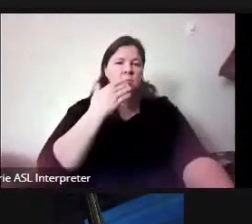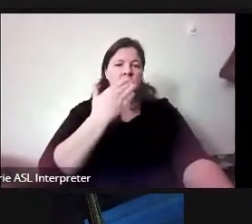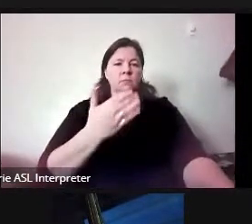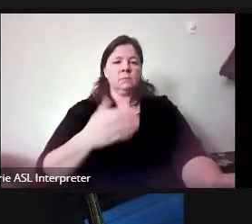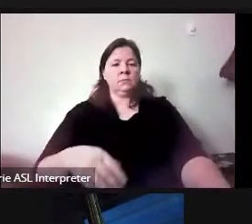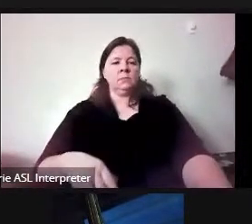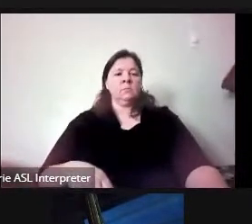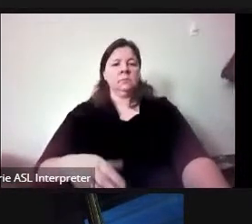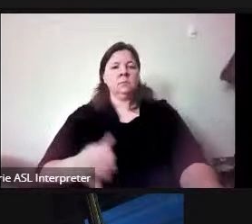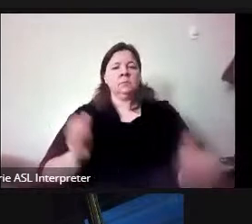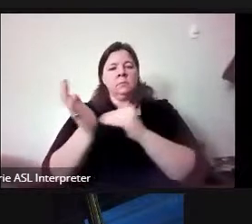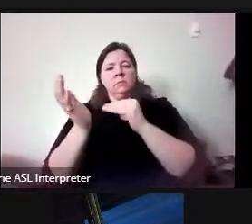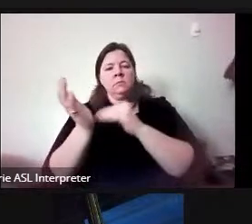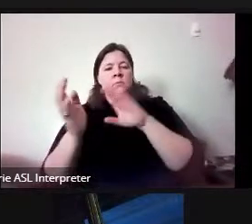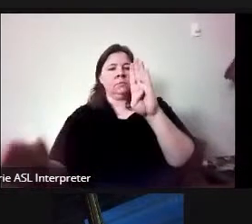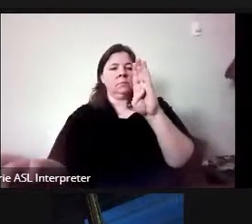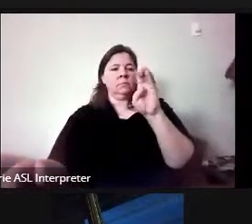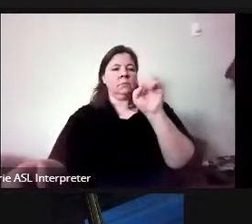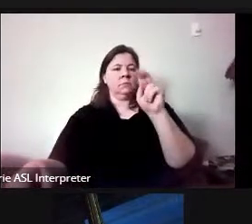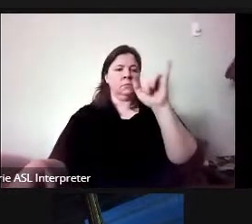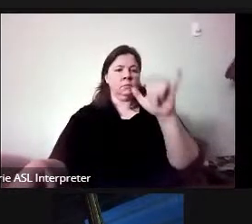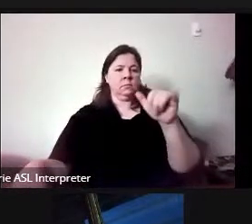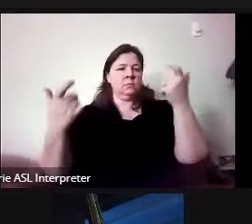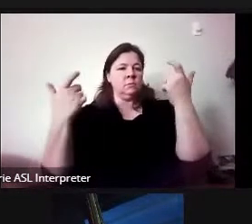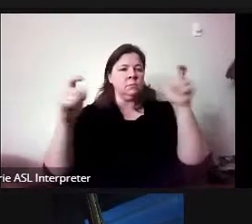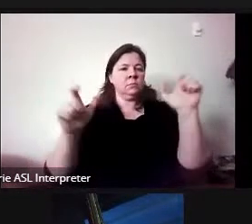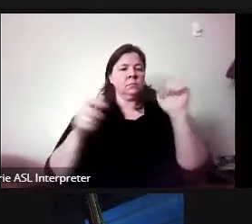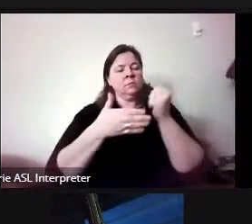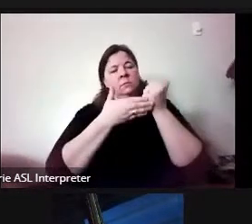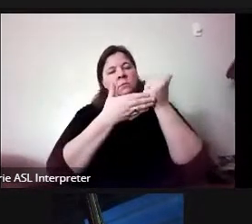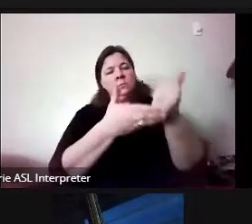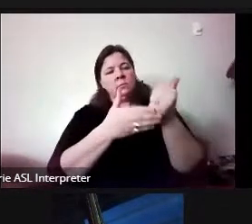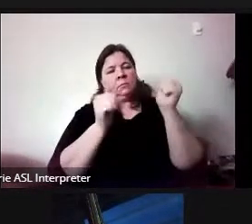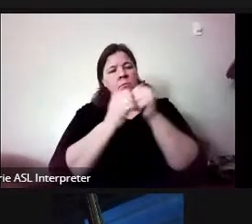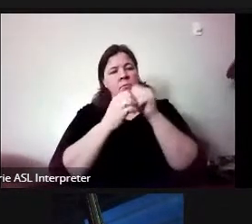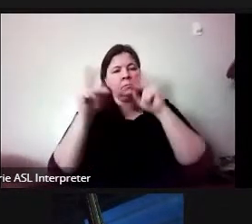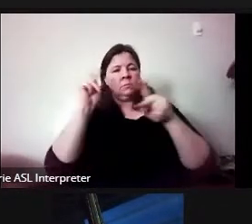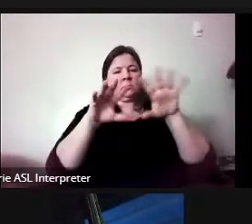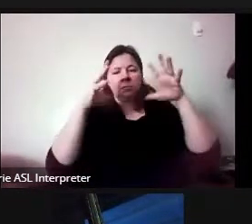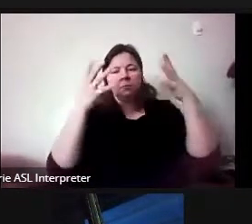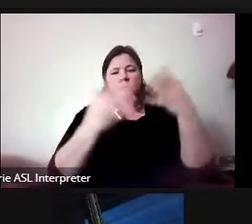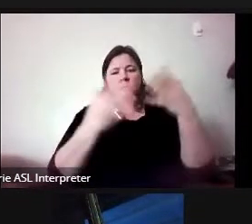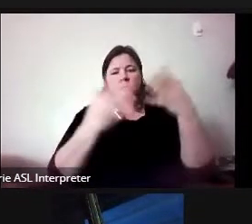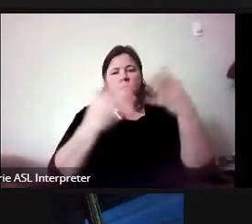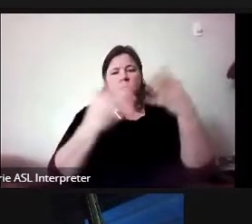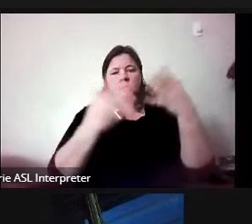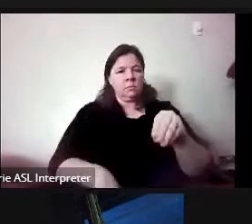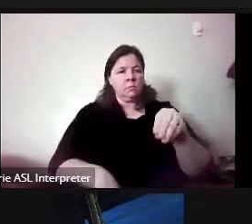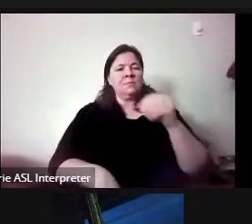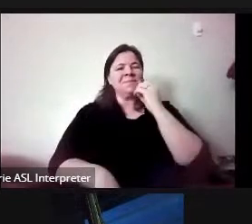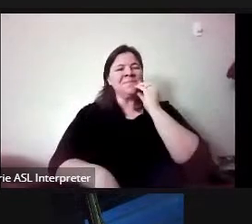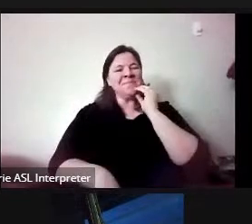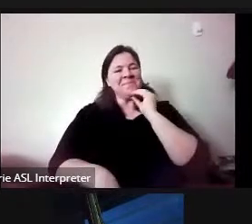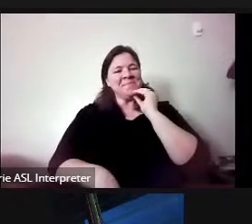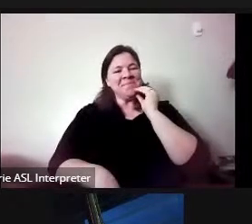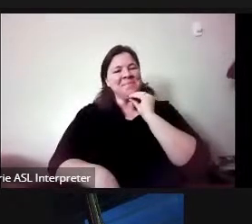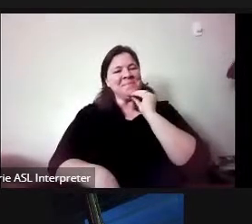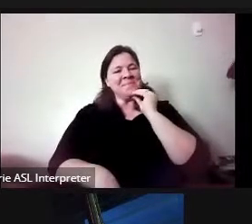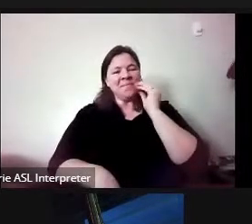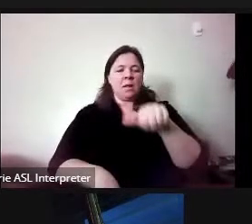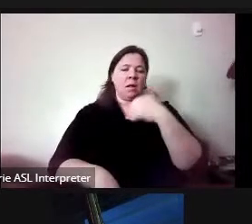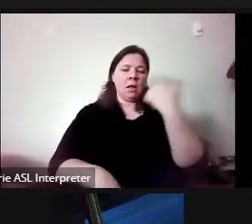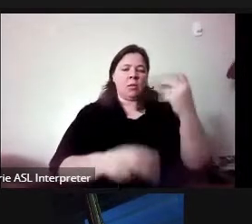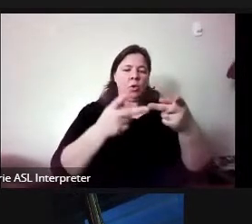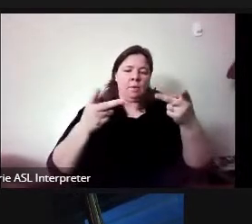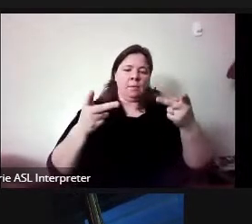much, Dr. Benny. Dr. Benny has been a huge help with people all over the African continent and other